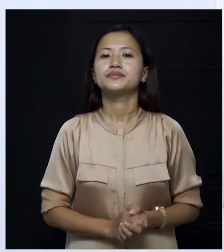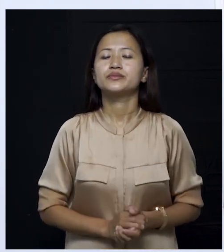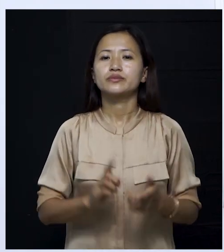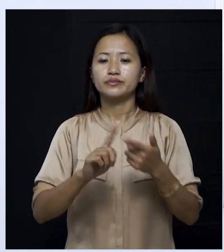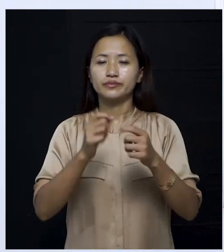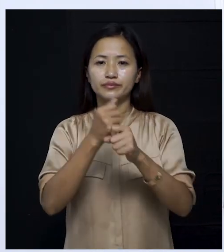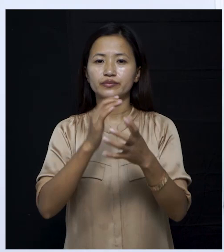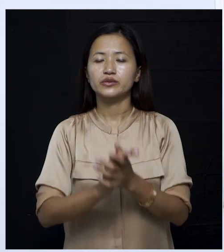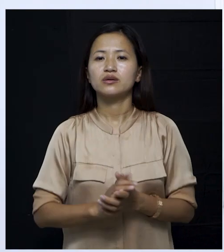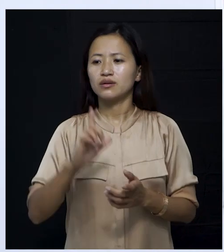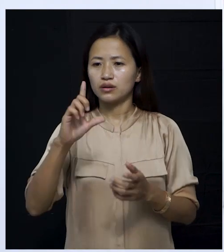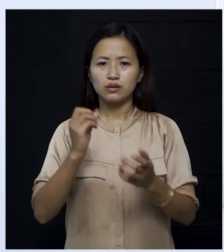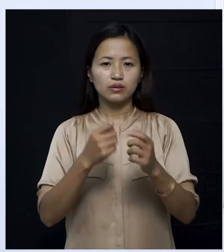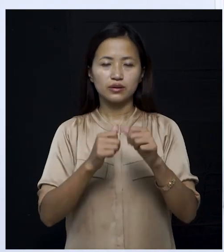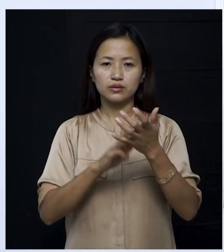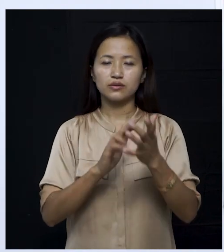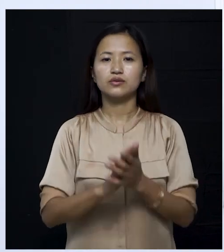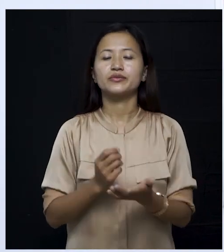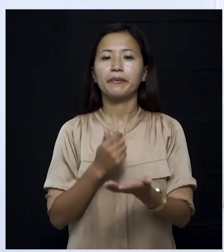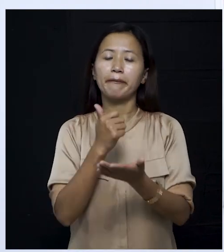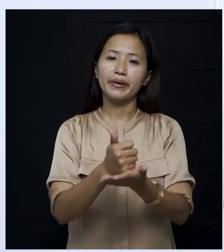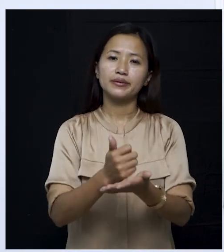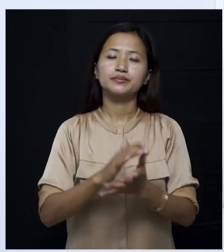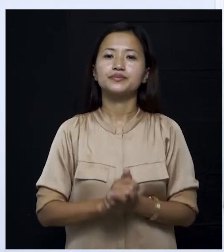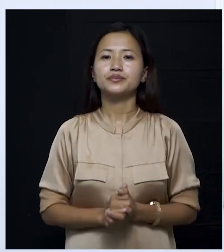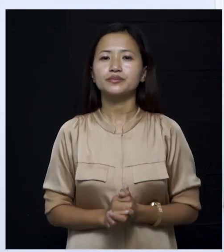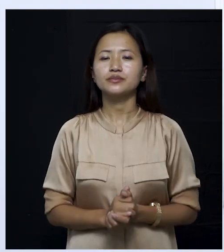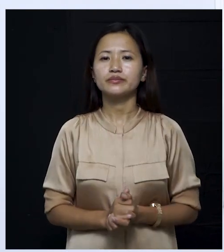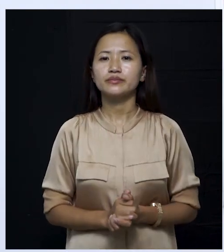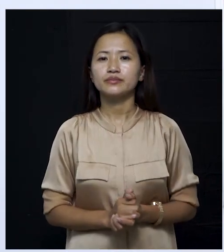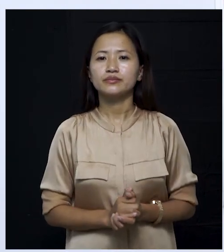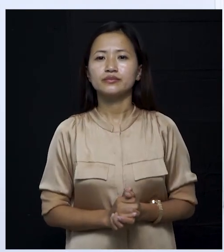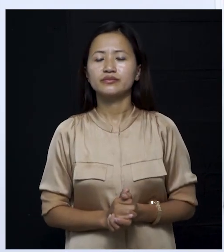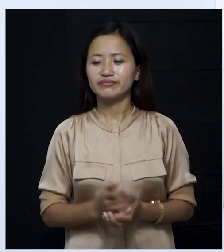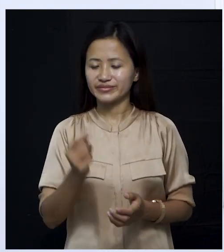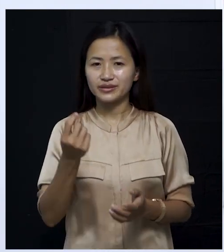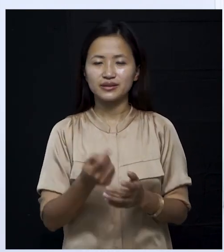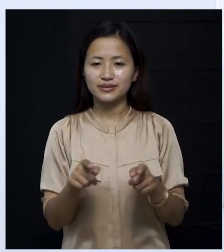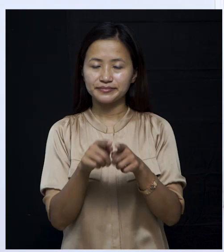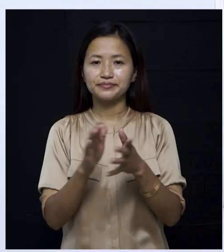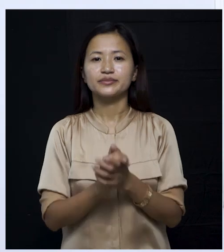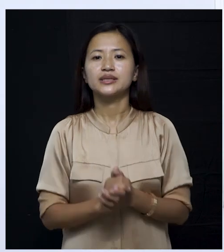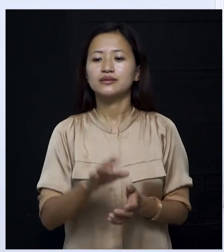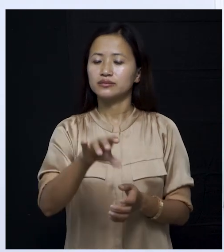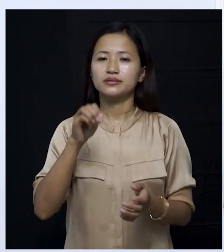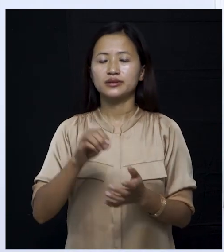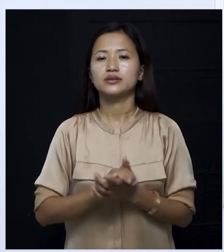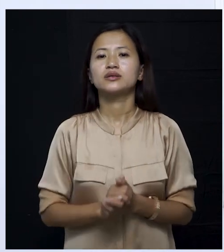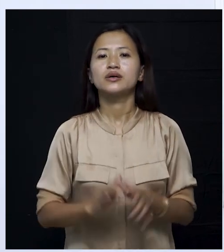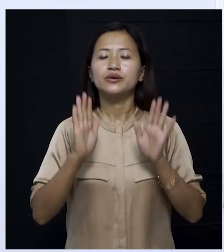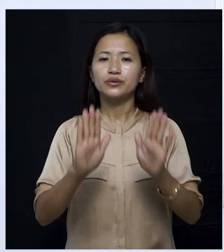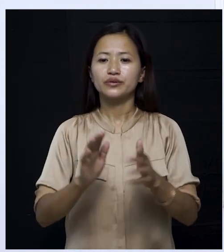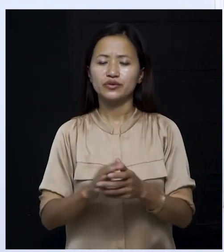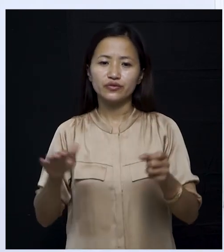want to take a loan from the bank. Now, in order to take a loan from the bank, just like that, you cannot go and take it. Okay, you have